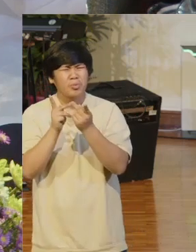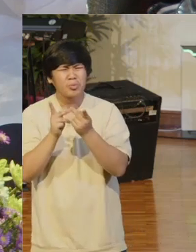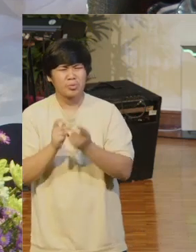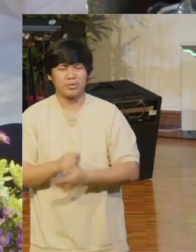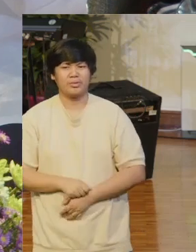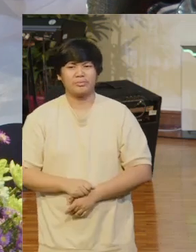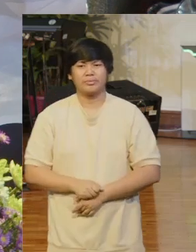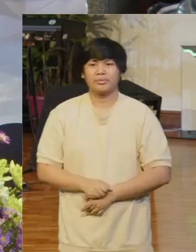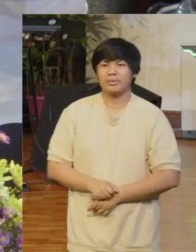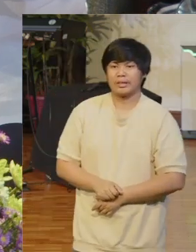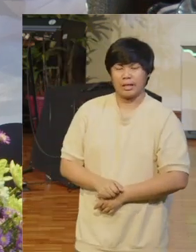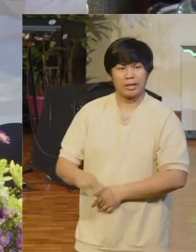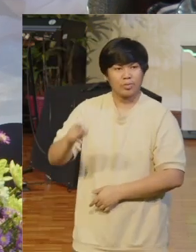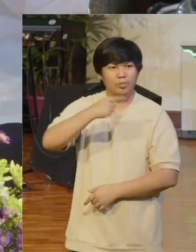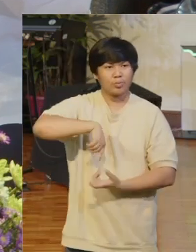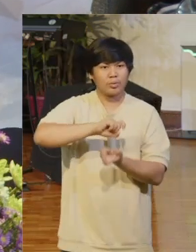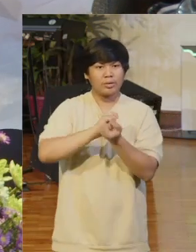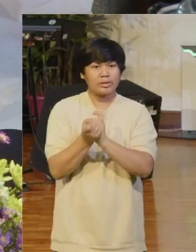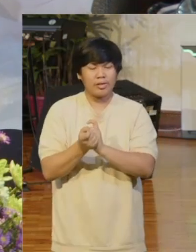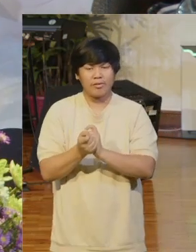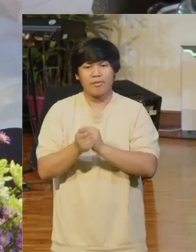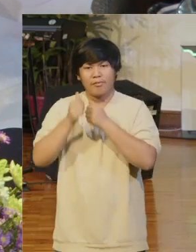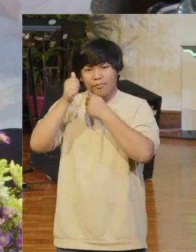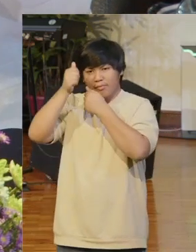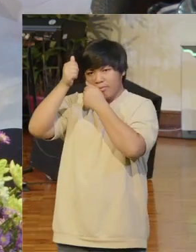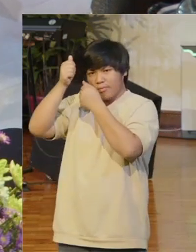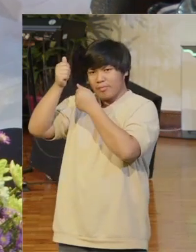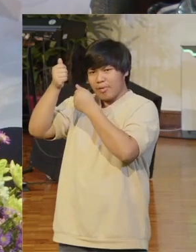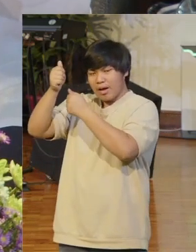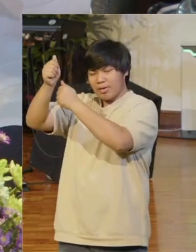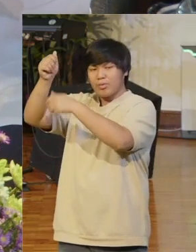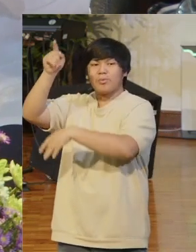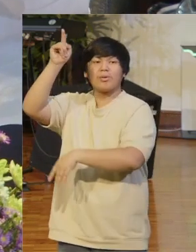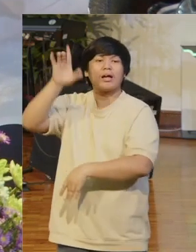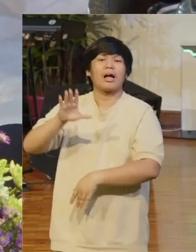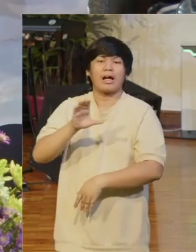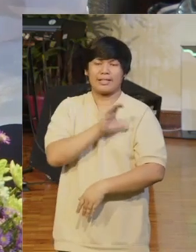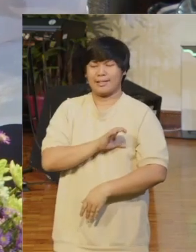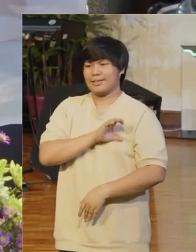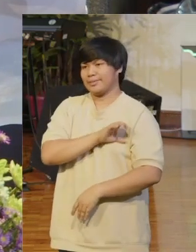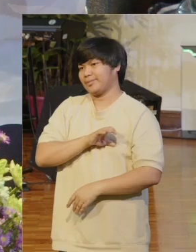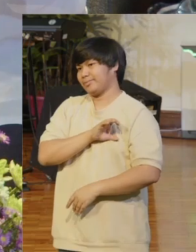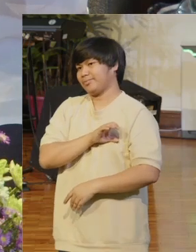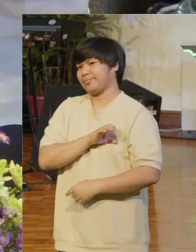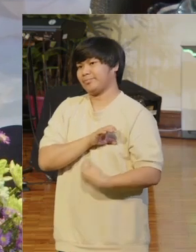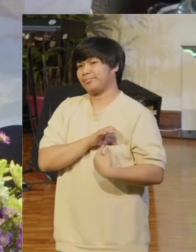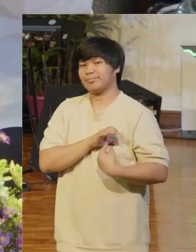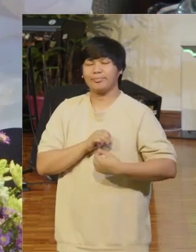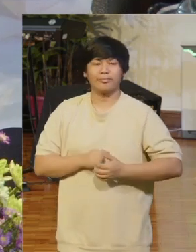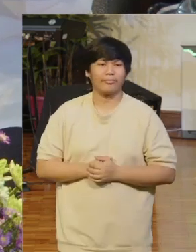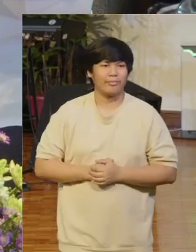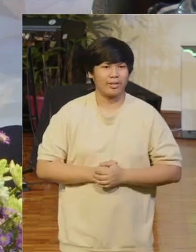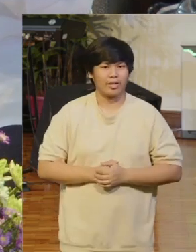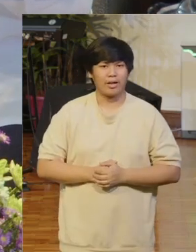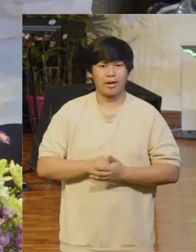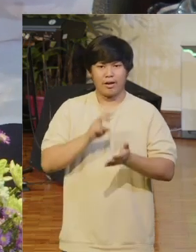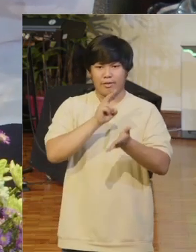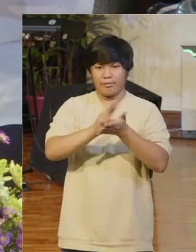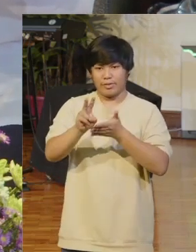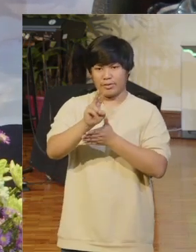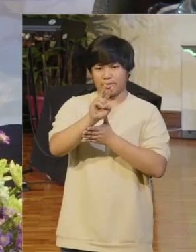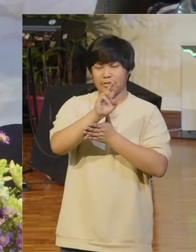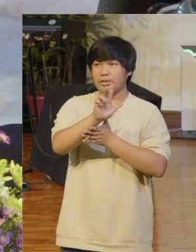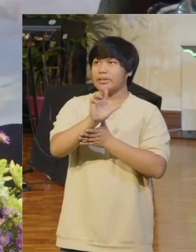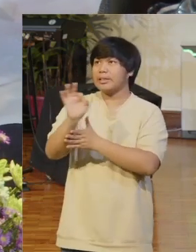be conformed to the image of His Son. May purpose siya. Yung purpose niya sa verse 29.